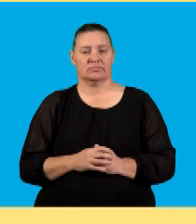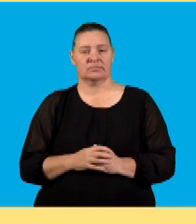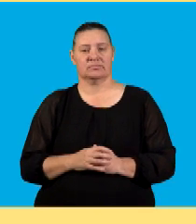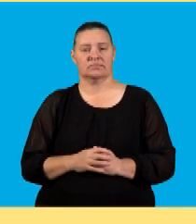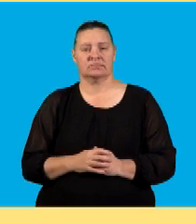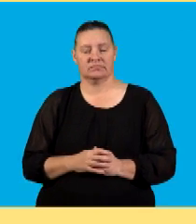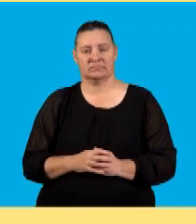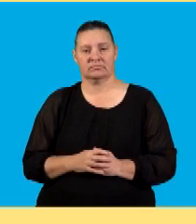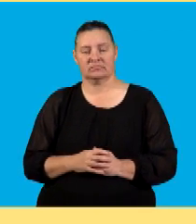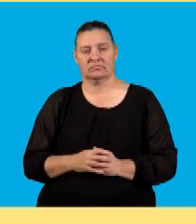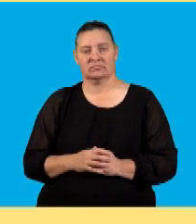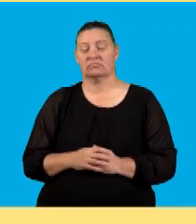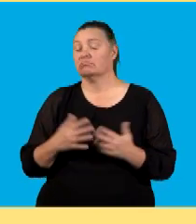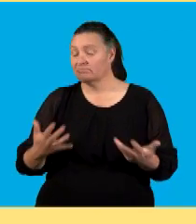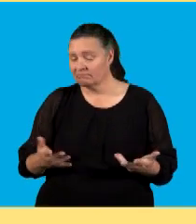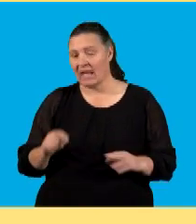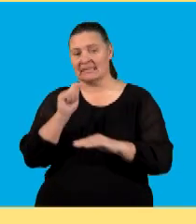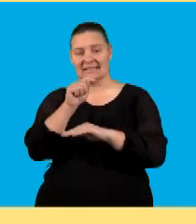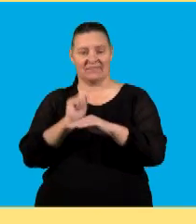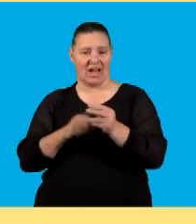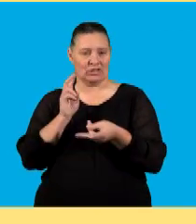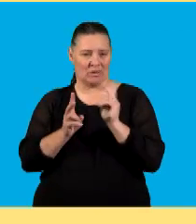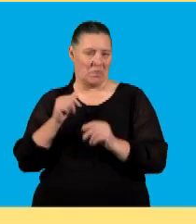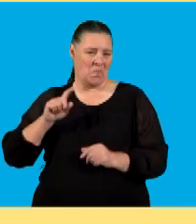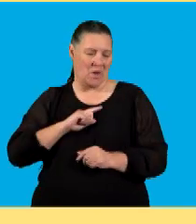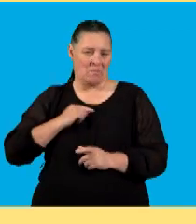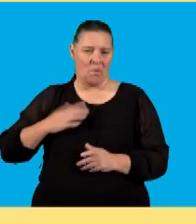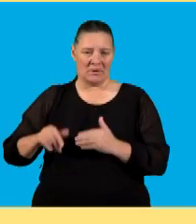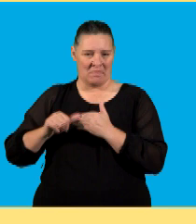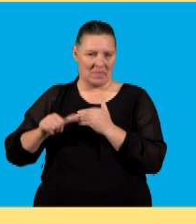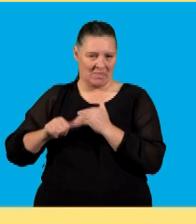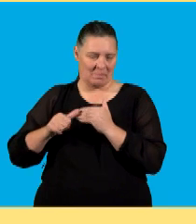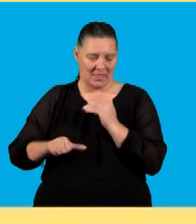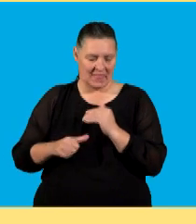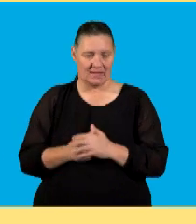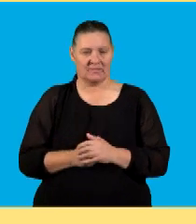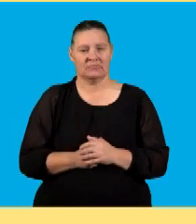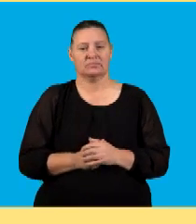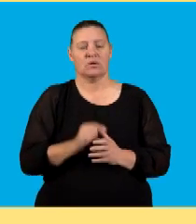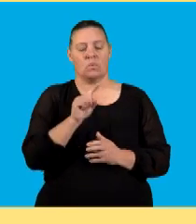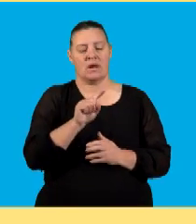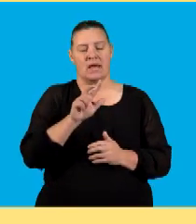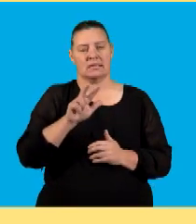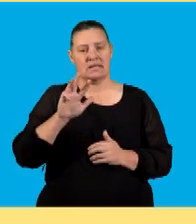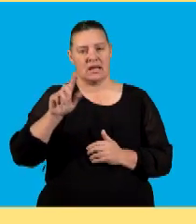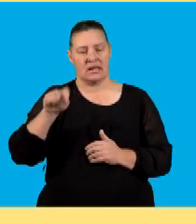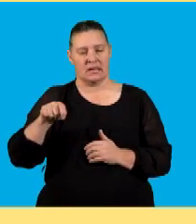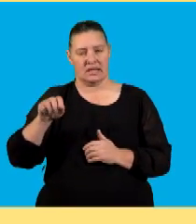189,000. I know you still have your calculator. Now calculate for me the monthly salary. You're saying